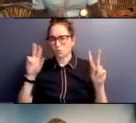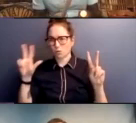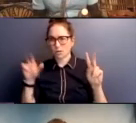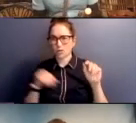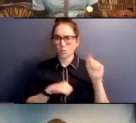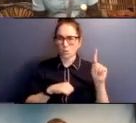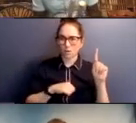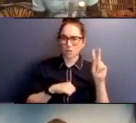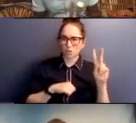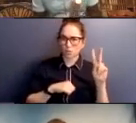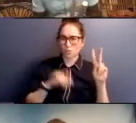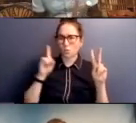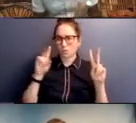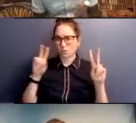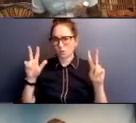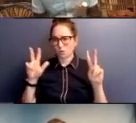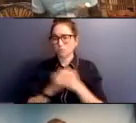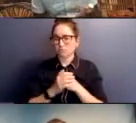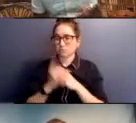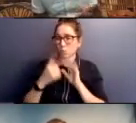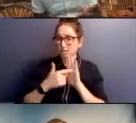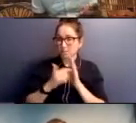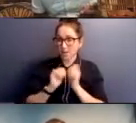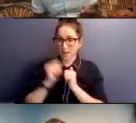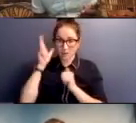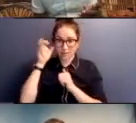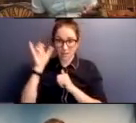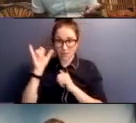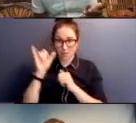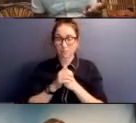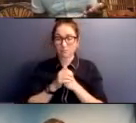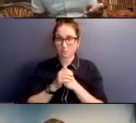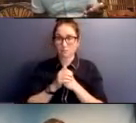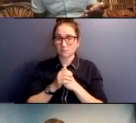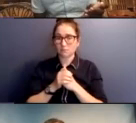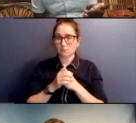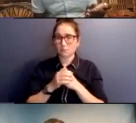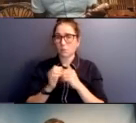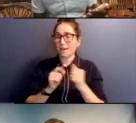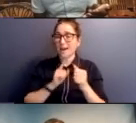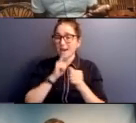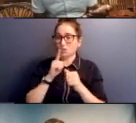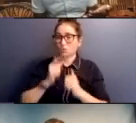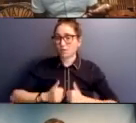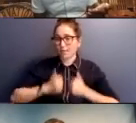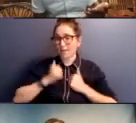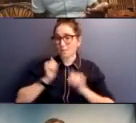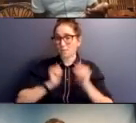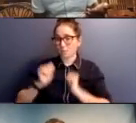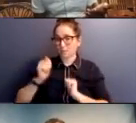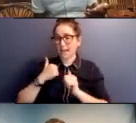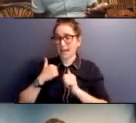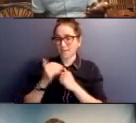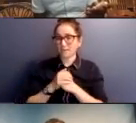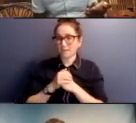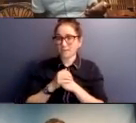1-2, 1-2-3, 1-2, 1-2-3. I've got an example of that and how it sounds with an actual live performance. If you could key